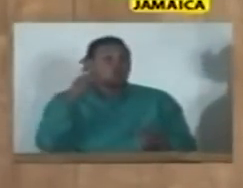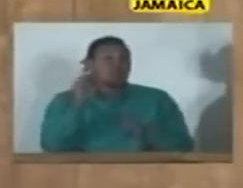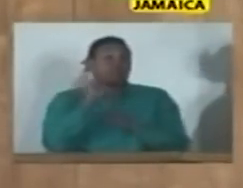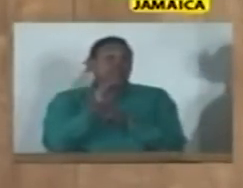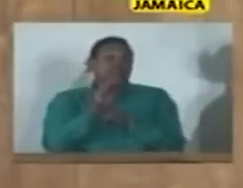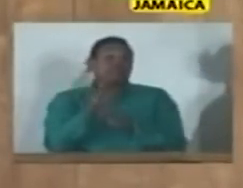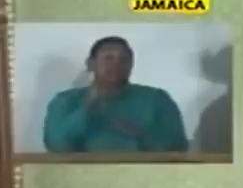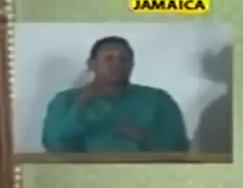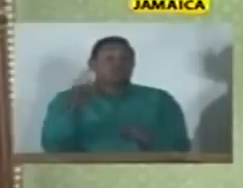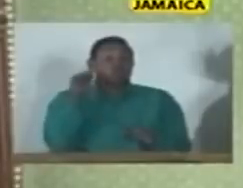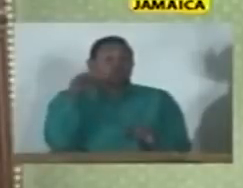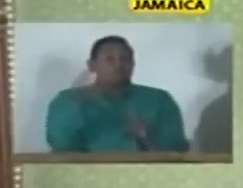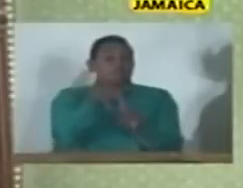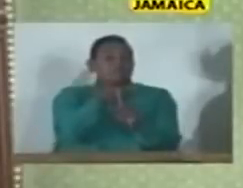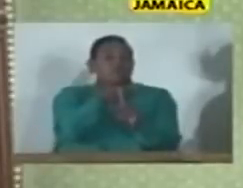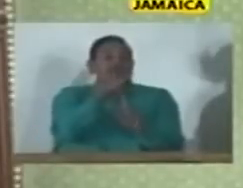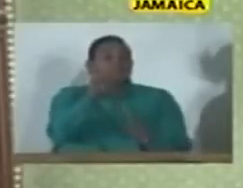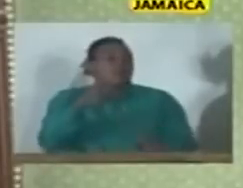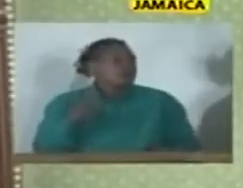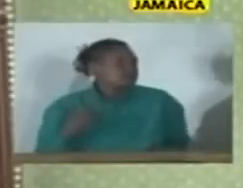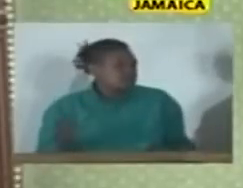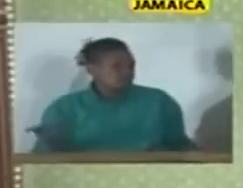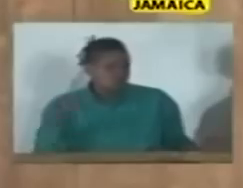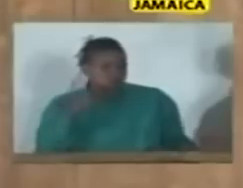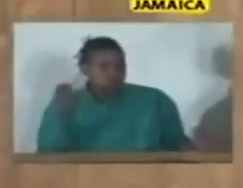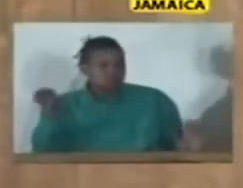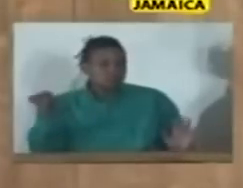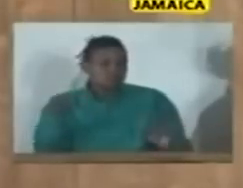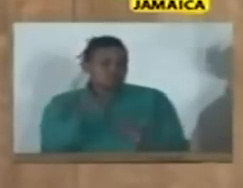I must have been walking up here. I missed it.